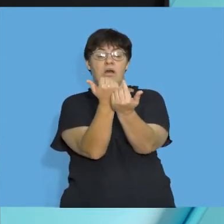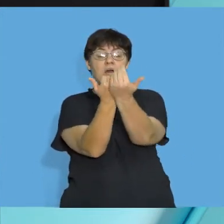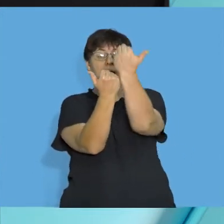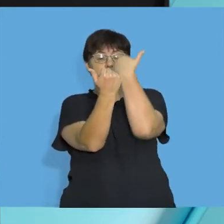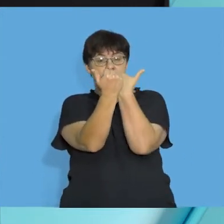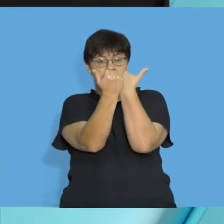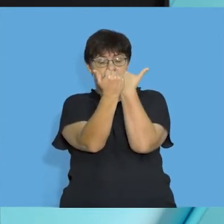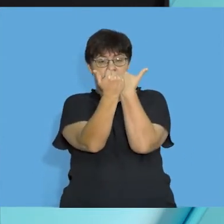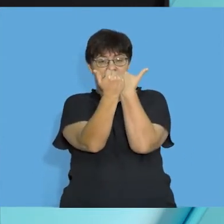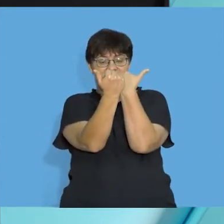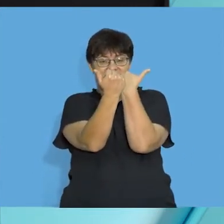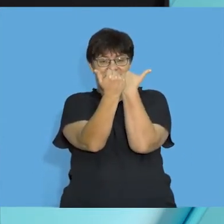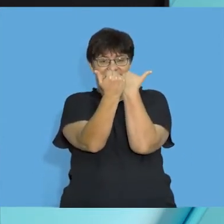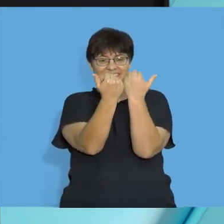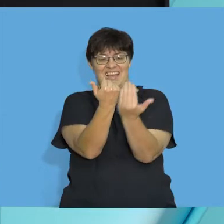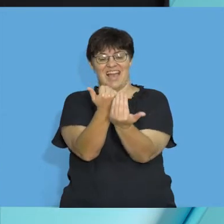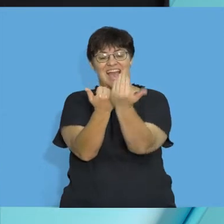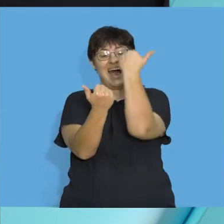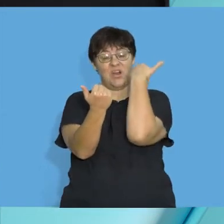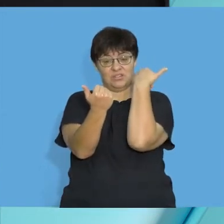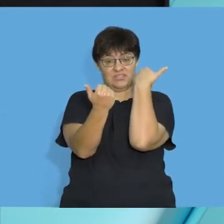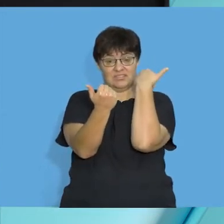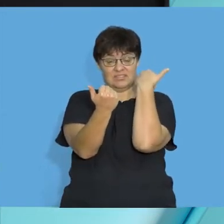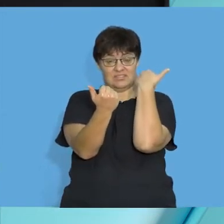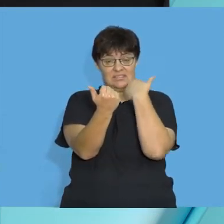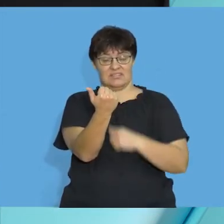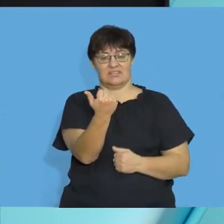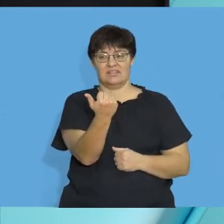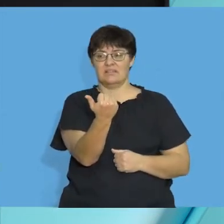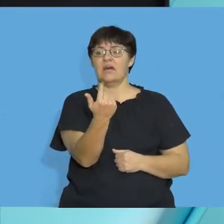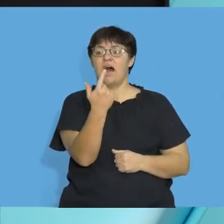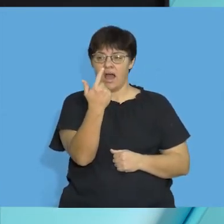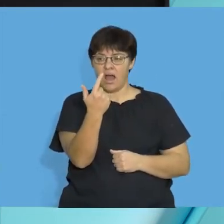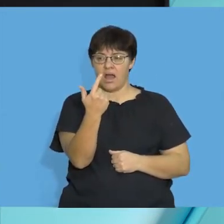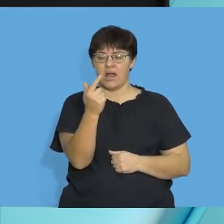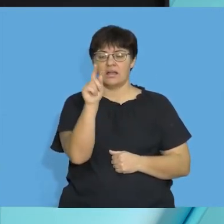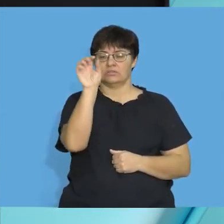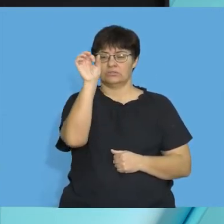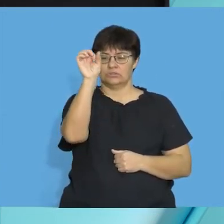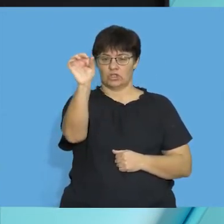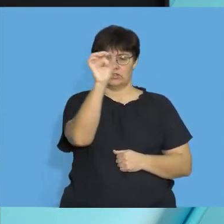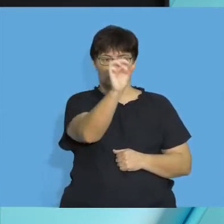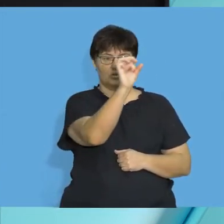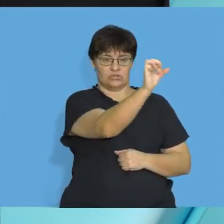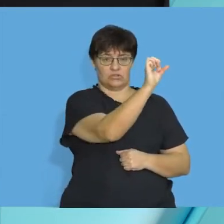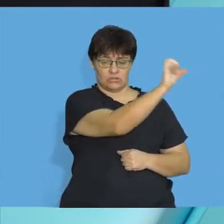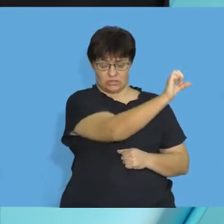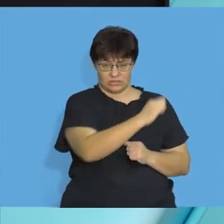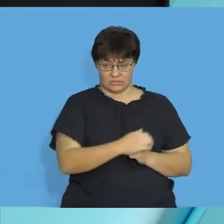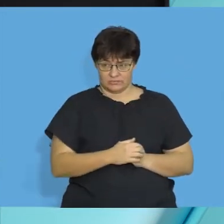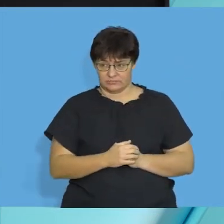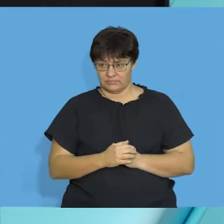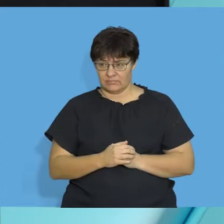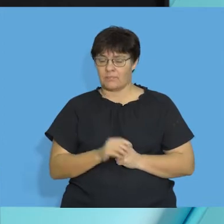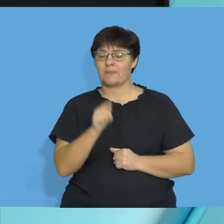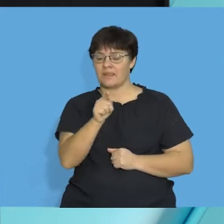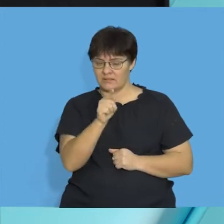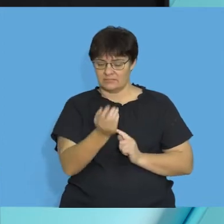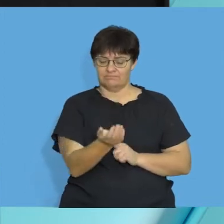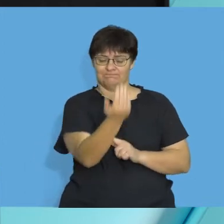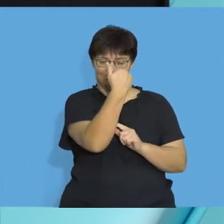fingers are coming out. And if the fingers are coming out, then I'm going to put a dot over here to show that the